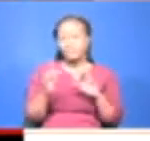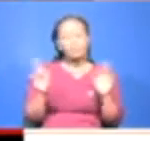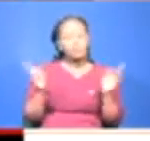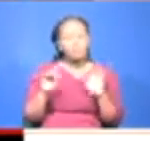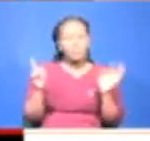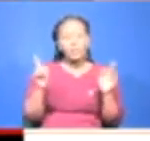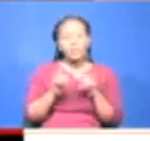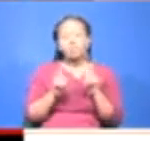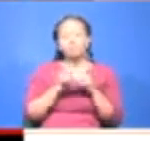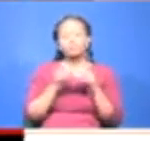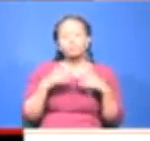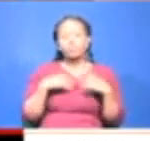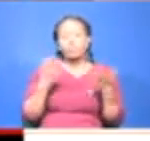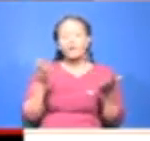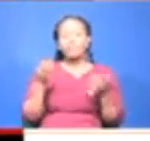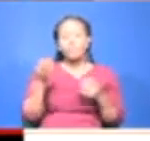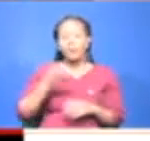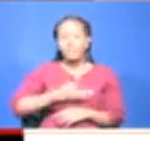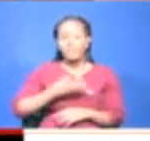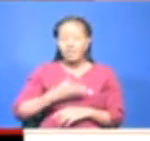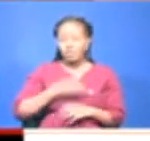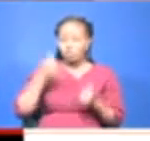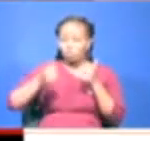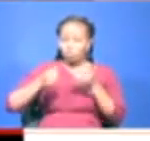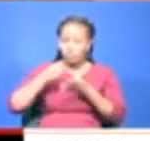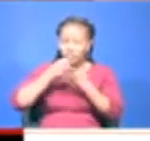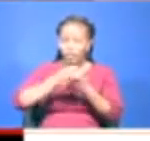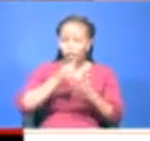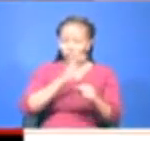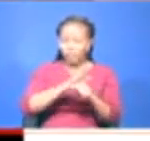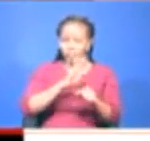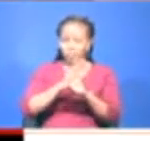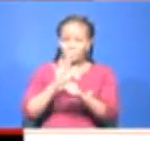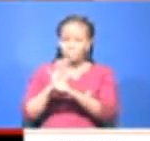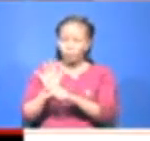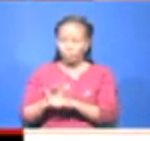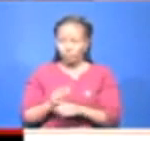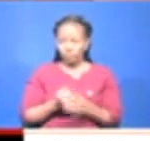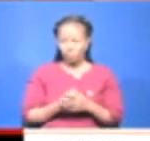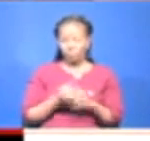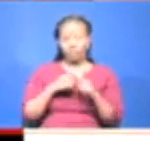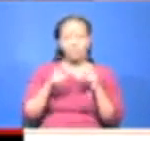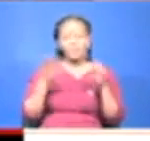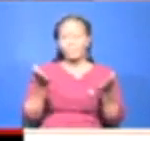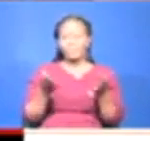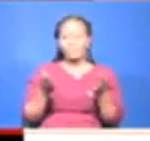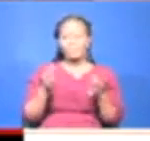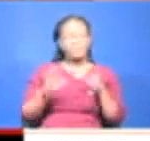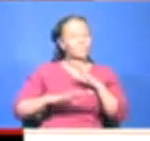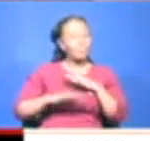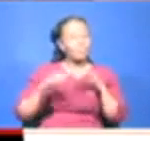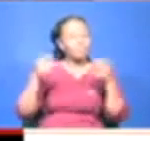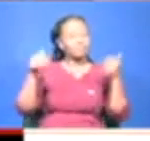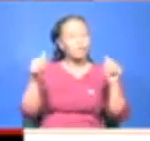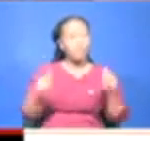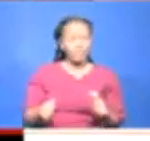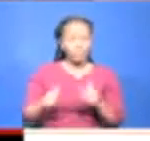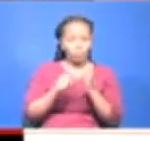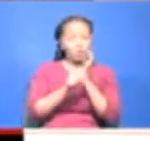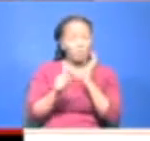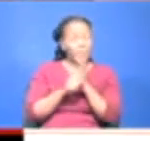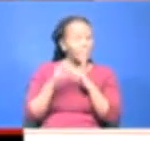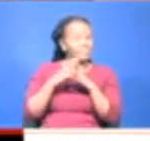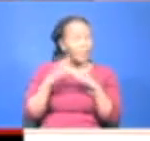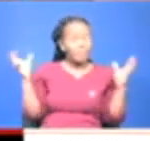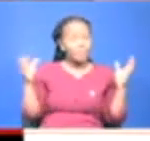council that is helping. That's helping a lot. But to your point, it isn't enough. So maize is a complex problem. It's quite